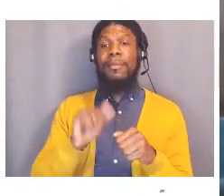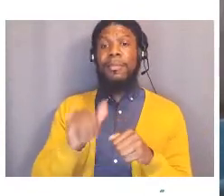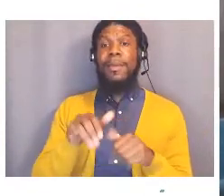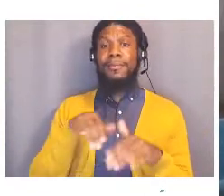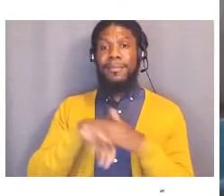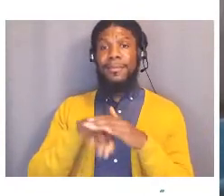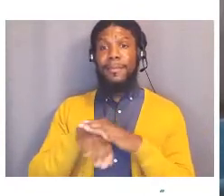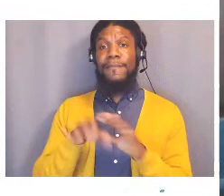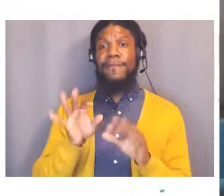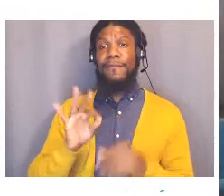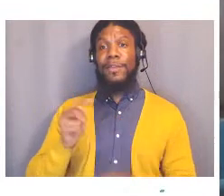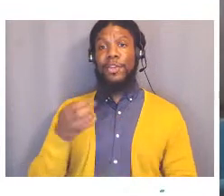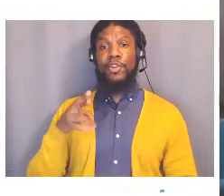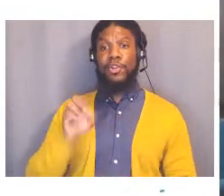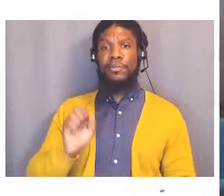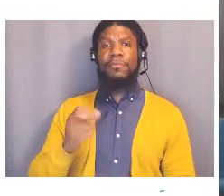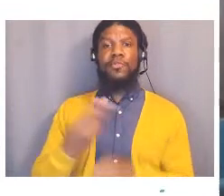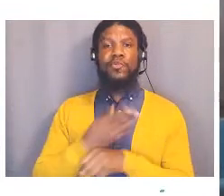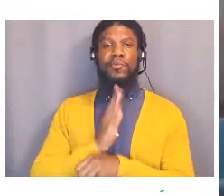at